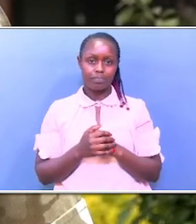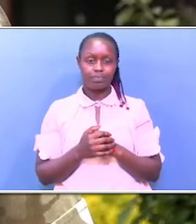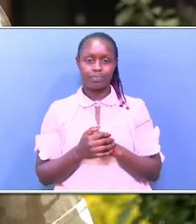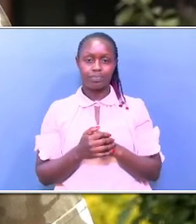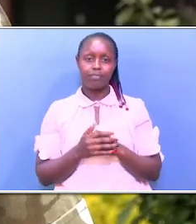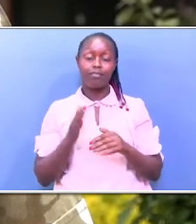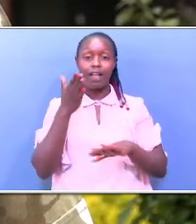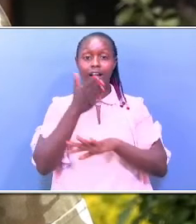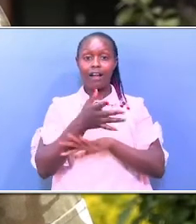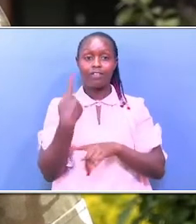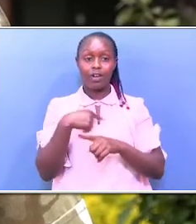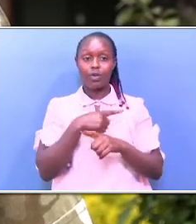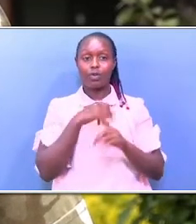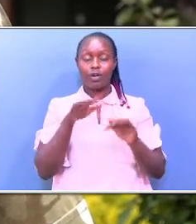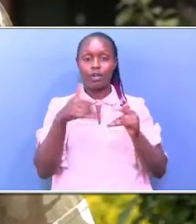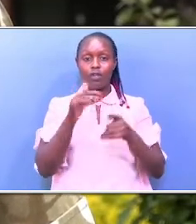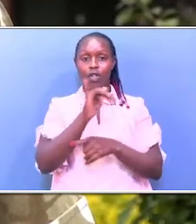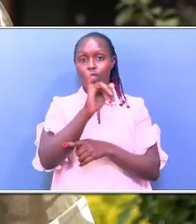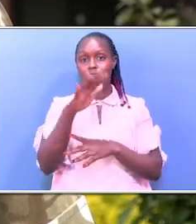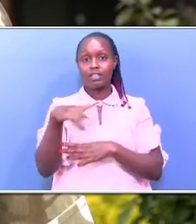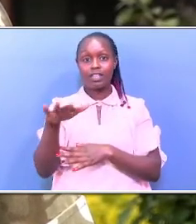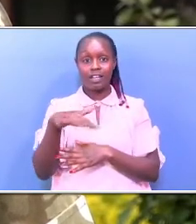the implementation of the fence in those areas,